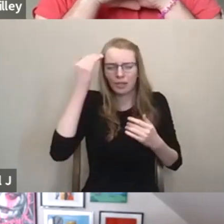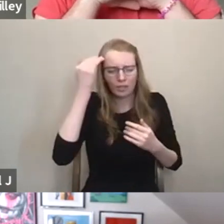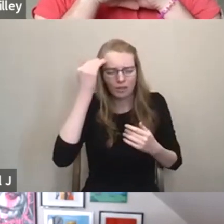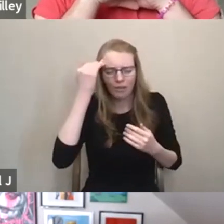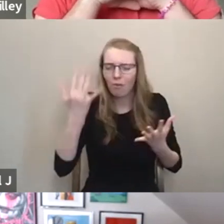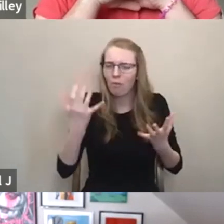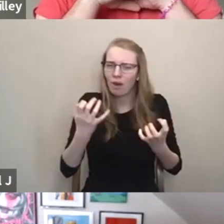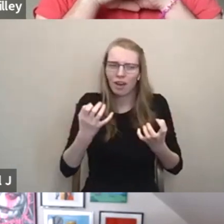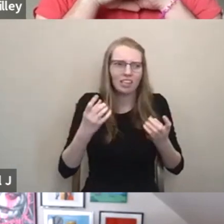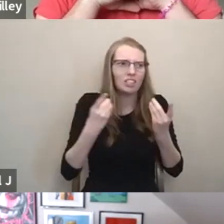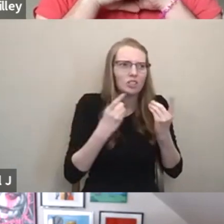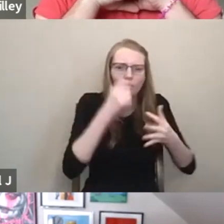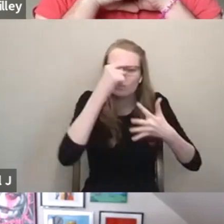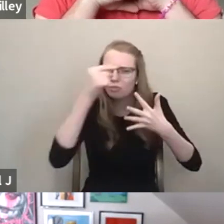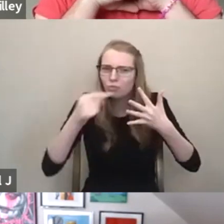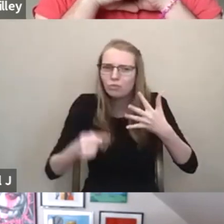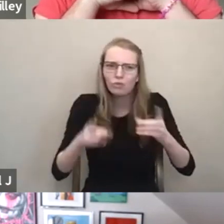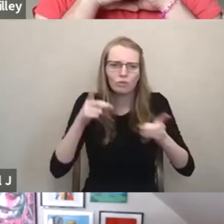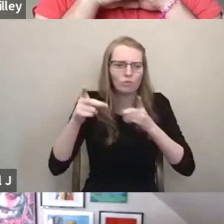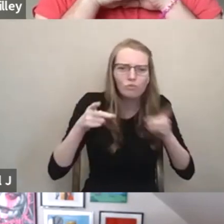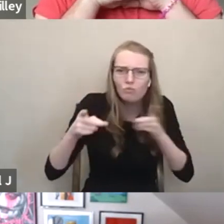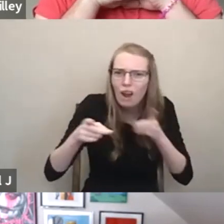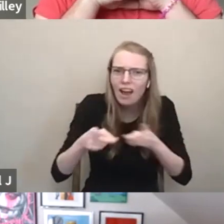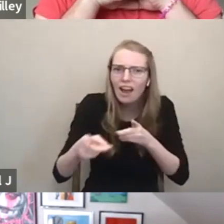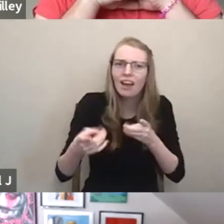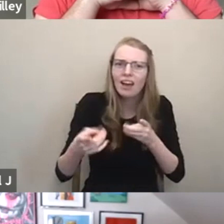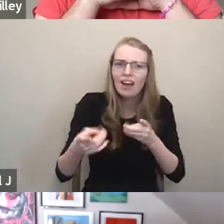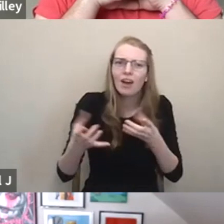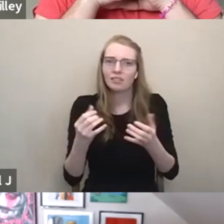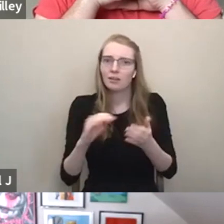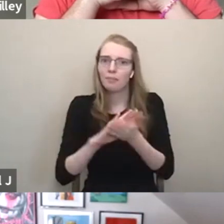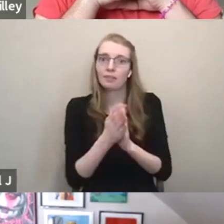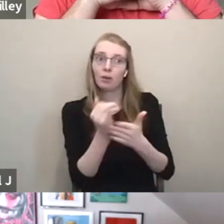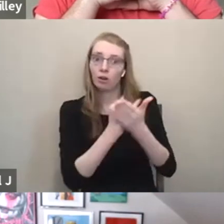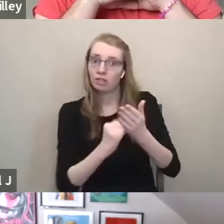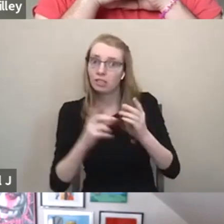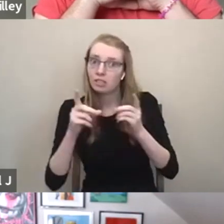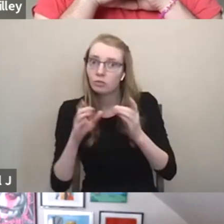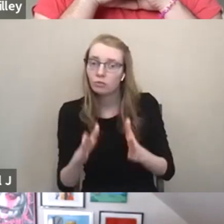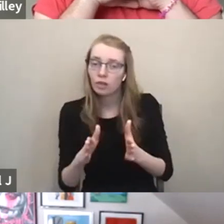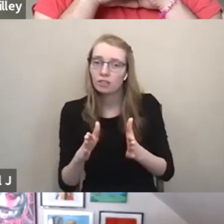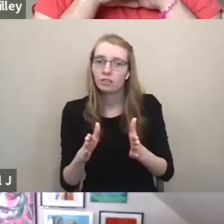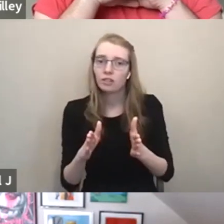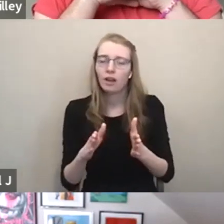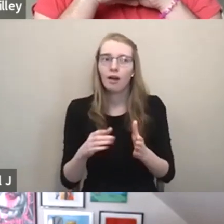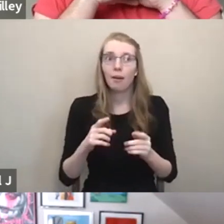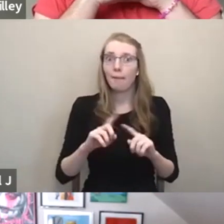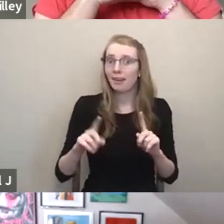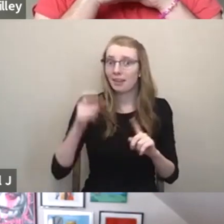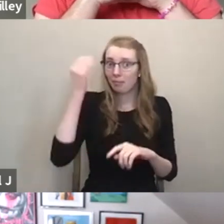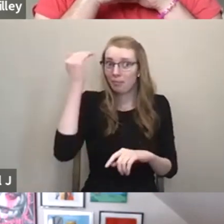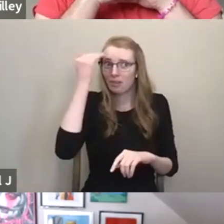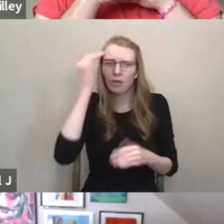had a long-term ambition to be an artistic director. But the only thing that I knew how to do at